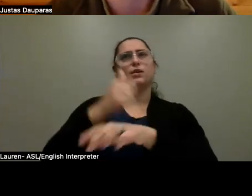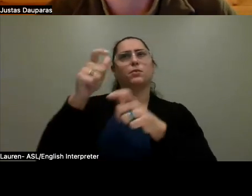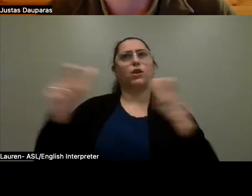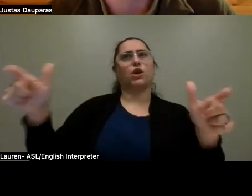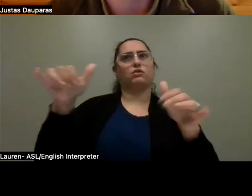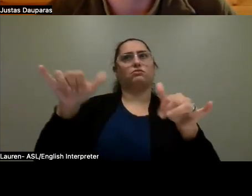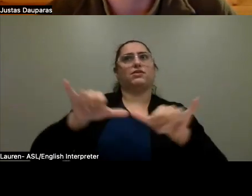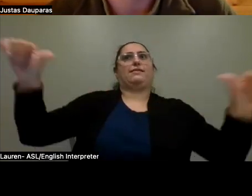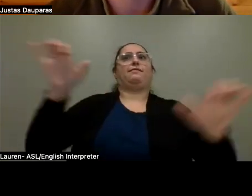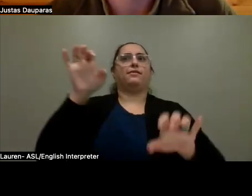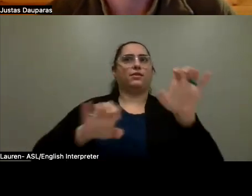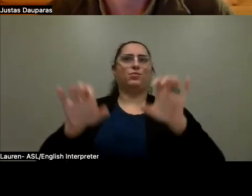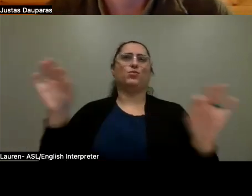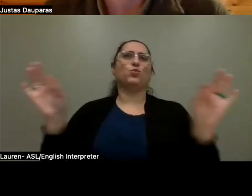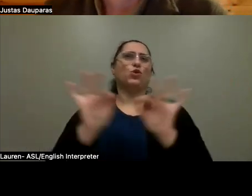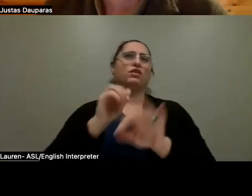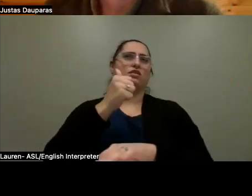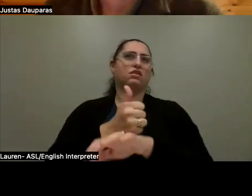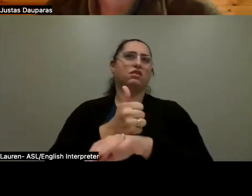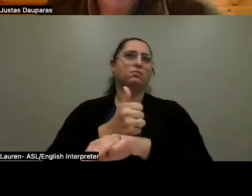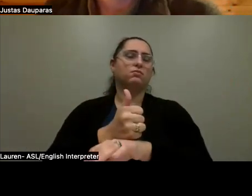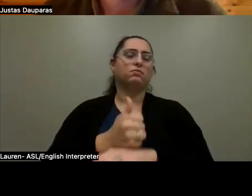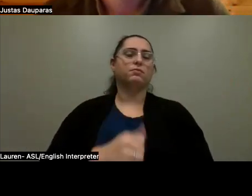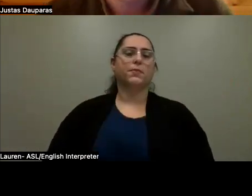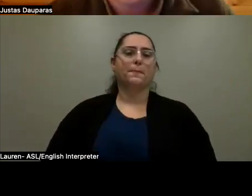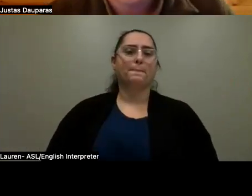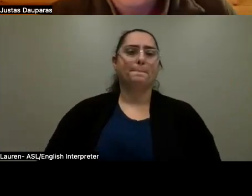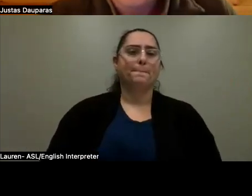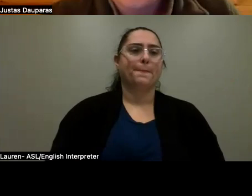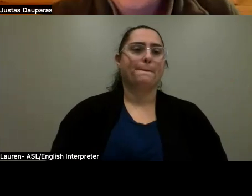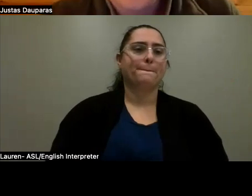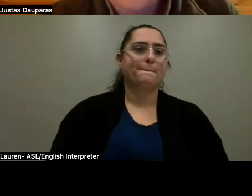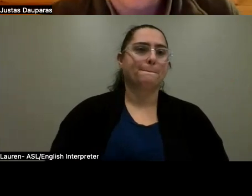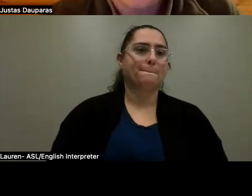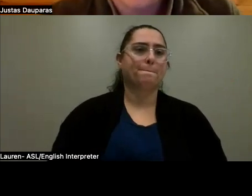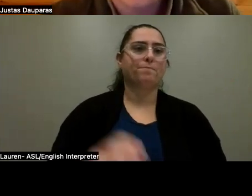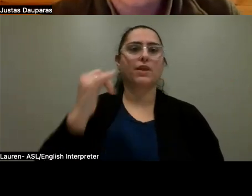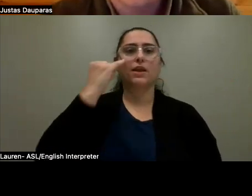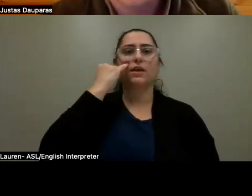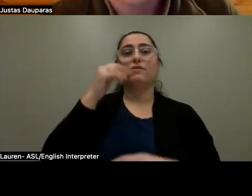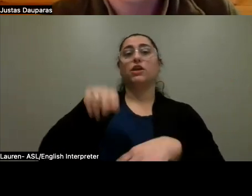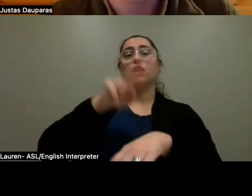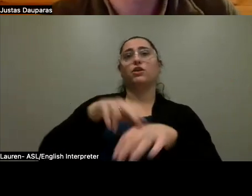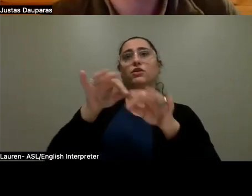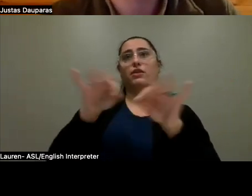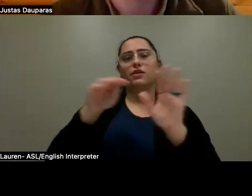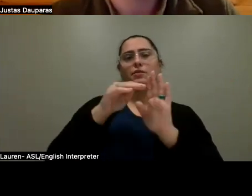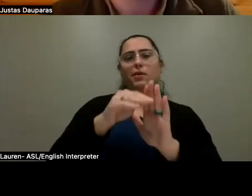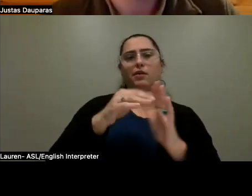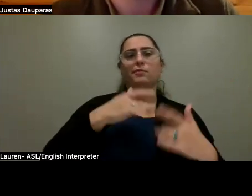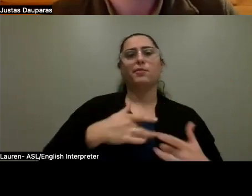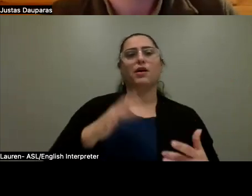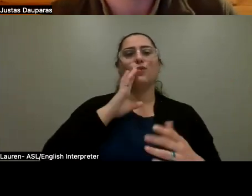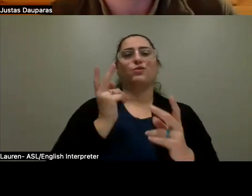a good idea at some point. Another question is, in natural language, random order models usually do worse than forward decoding. Do you have